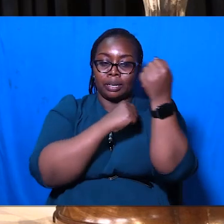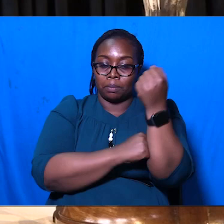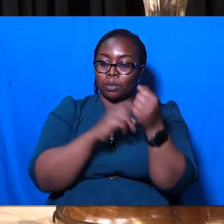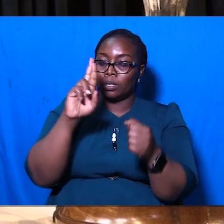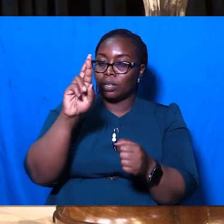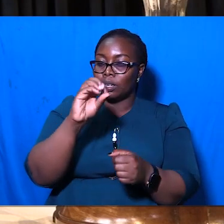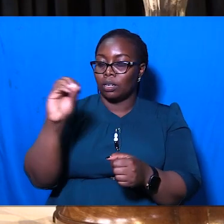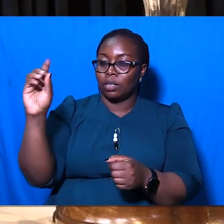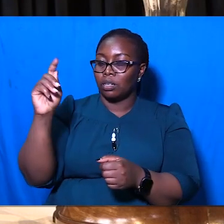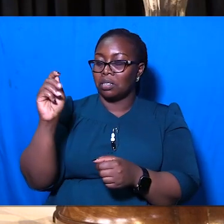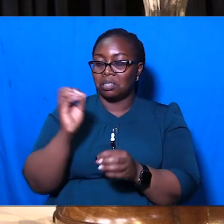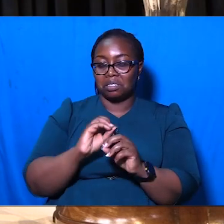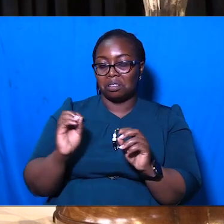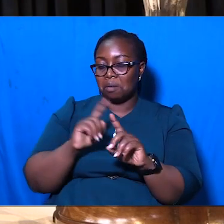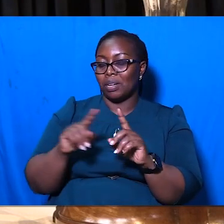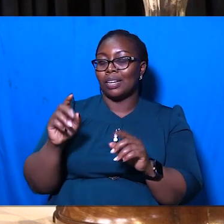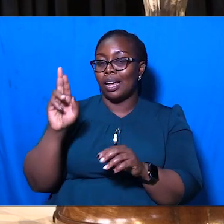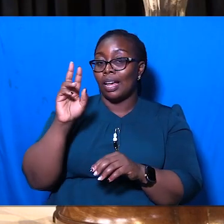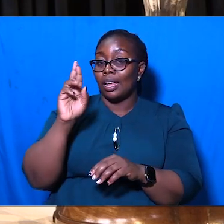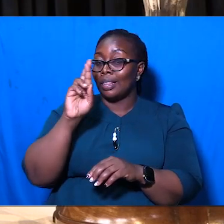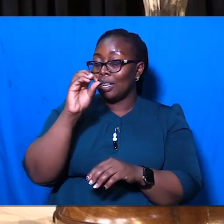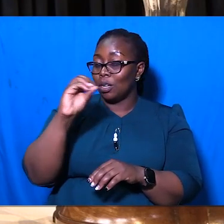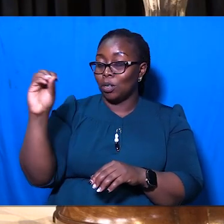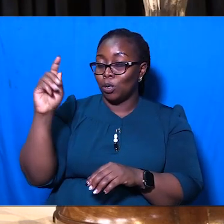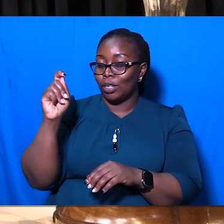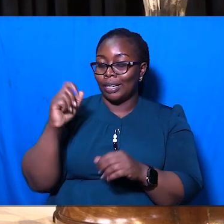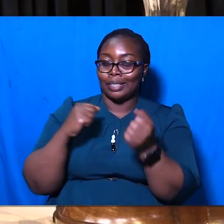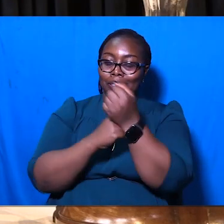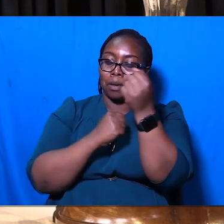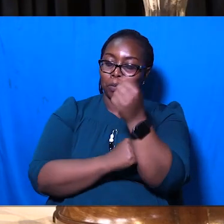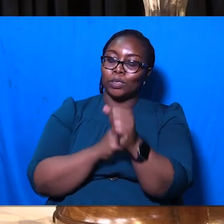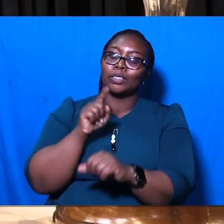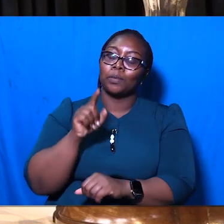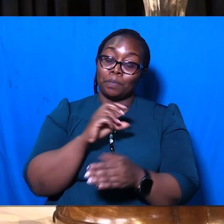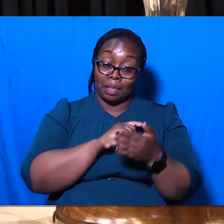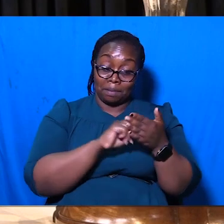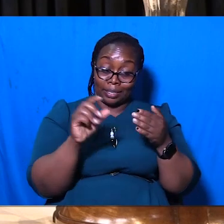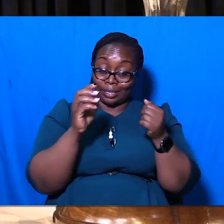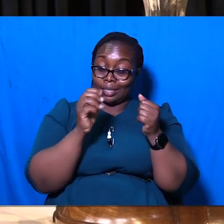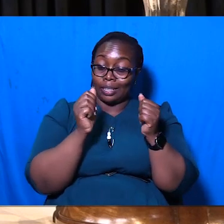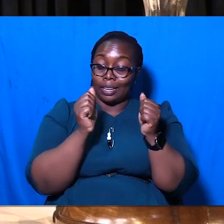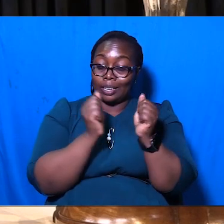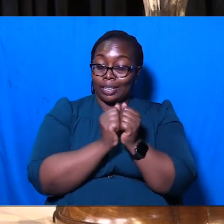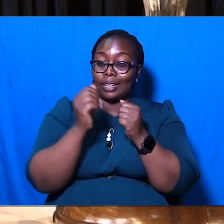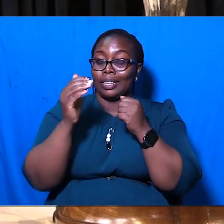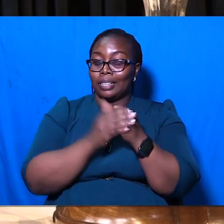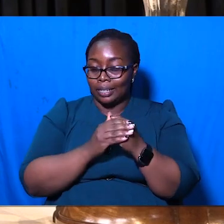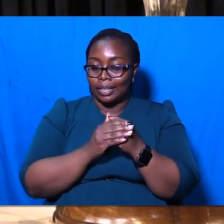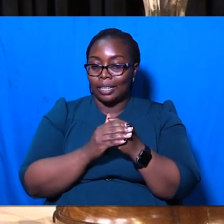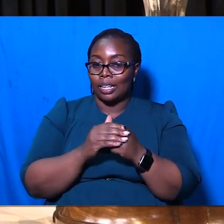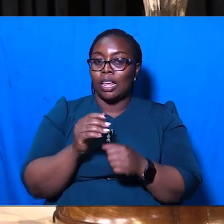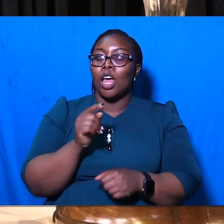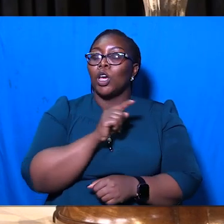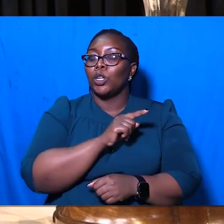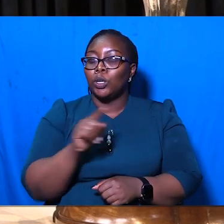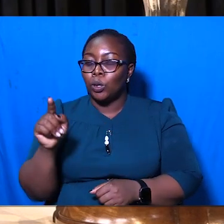root supports you. Let me just read verse 19. It says, you will say